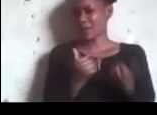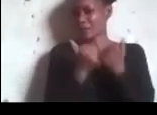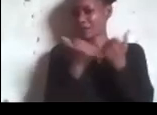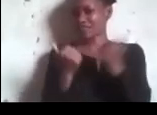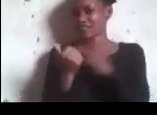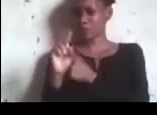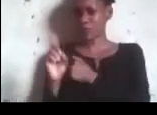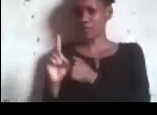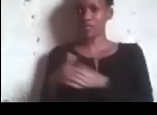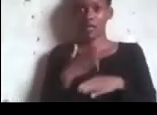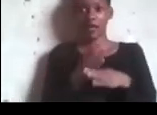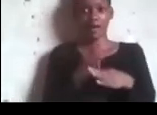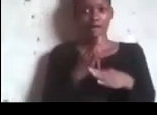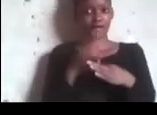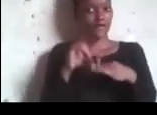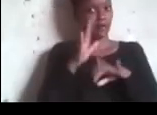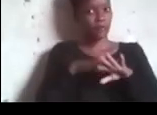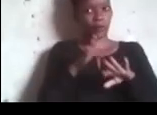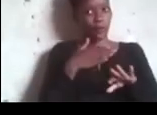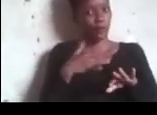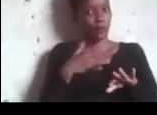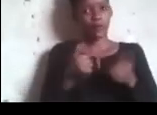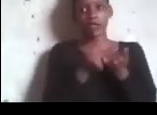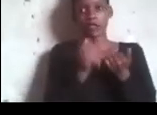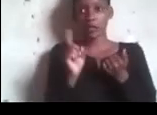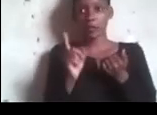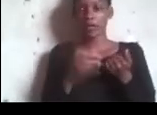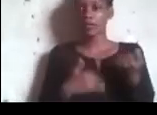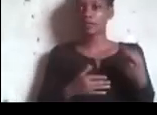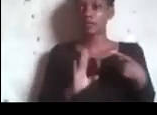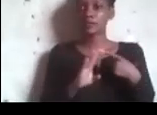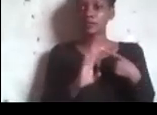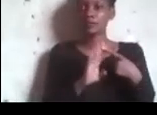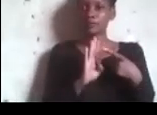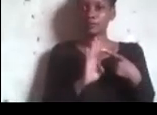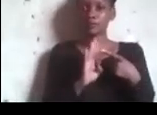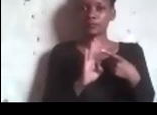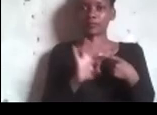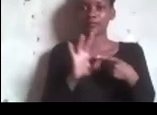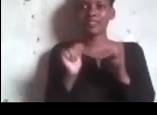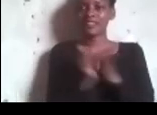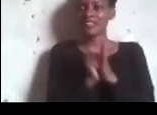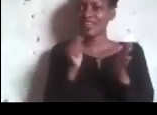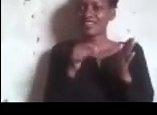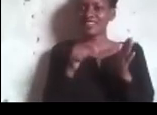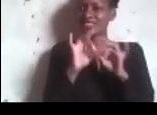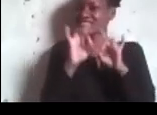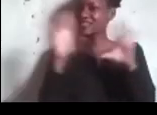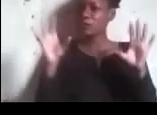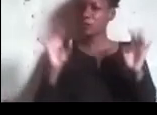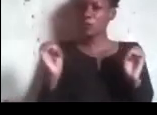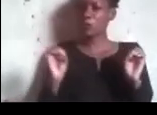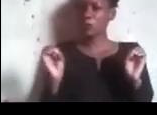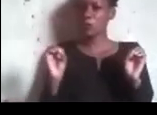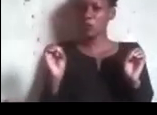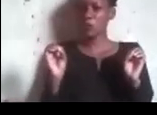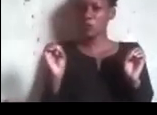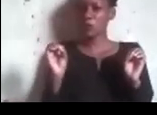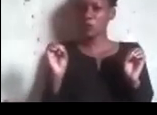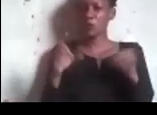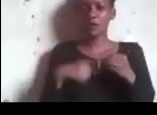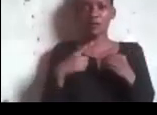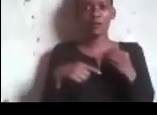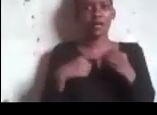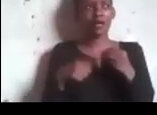face. The first one is that there's lack of clarity in the Act about whether